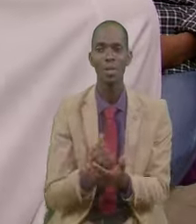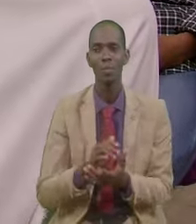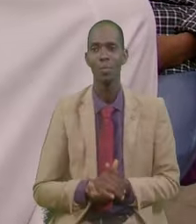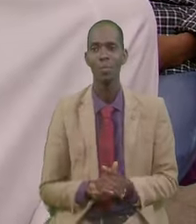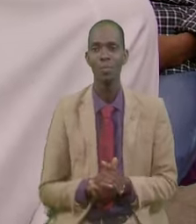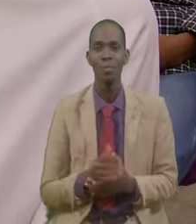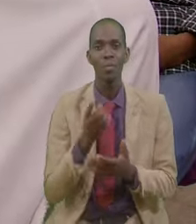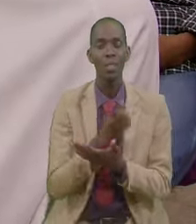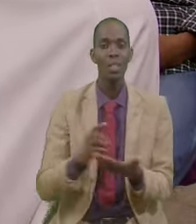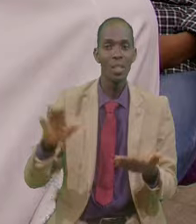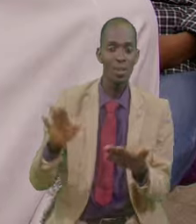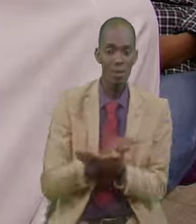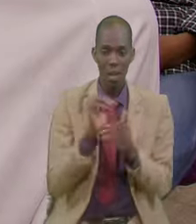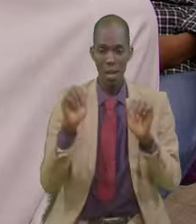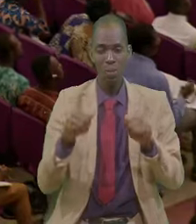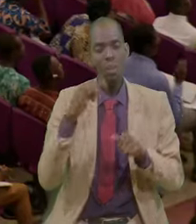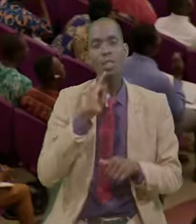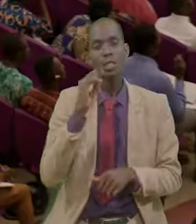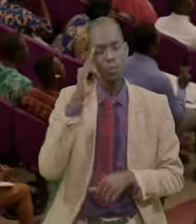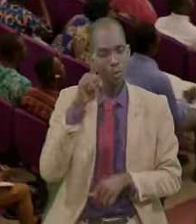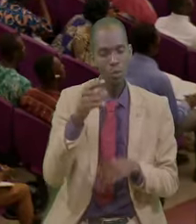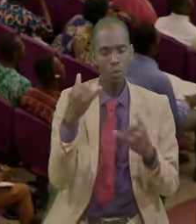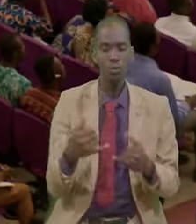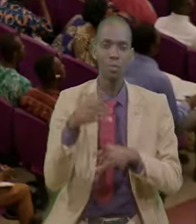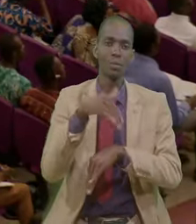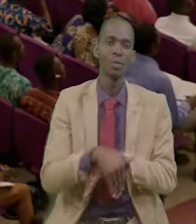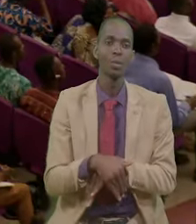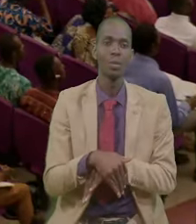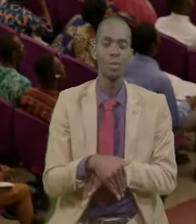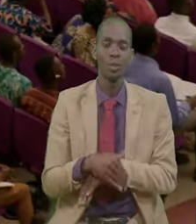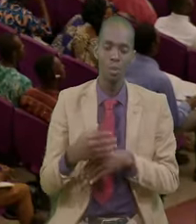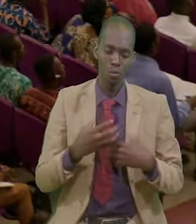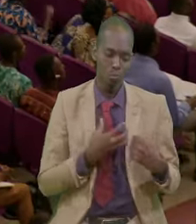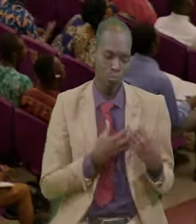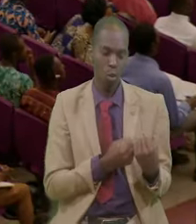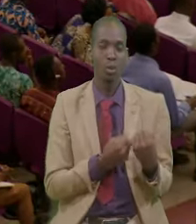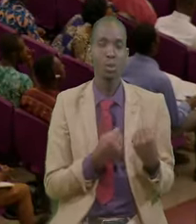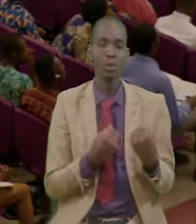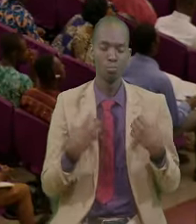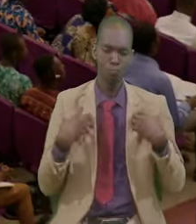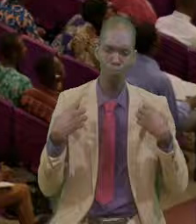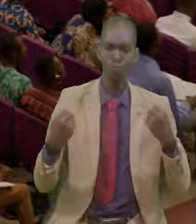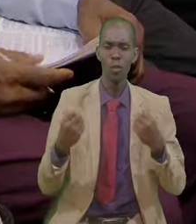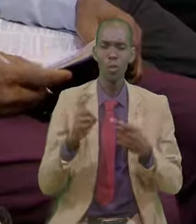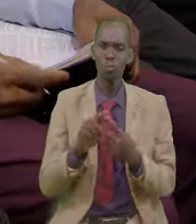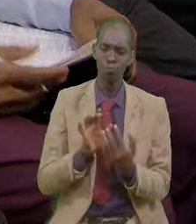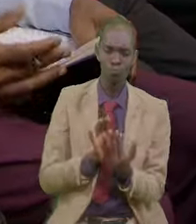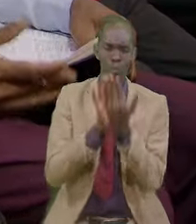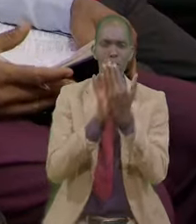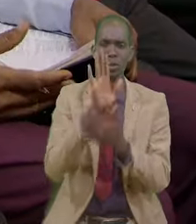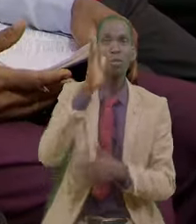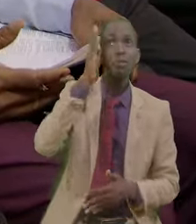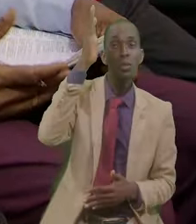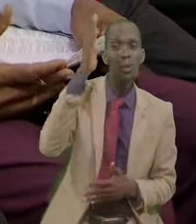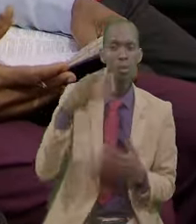Divine enablement is for you tonight. Courage, courage, courage to face the future. And courage